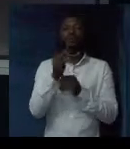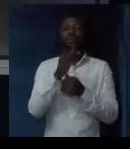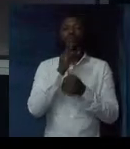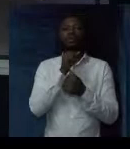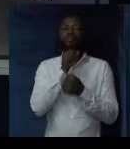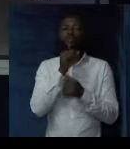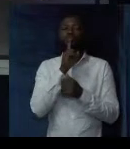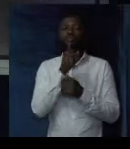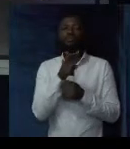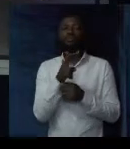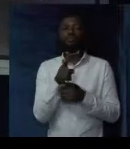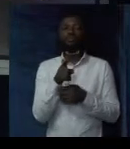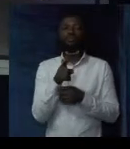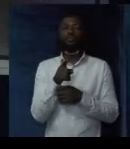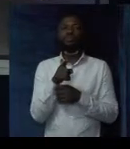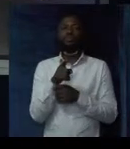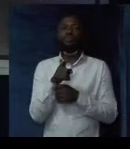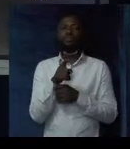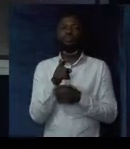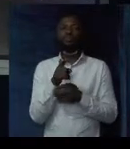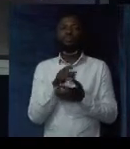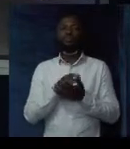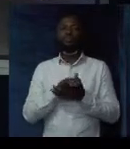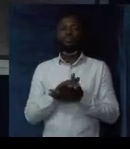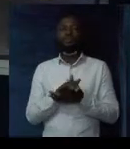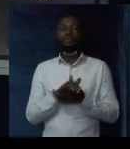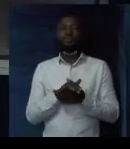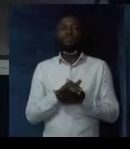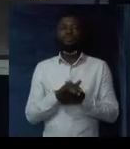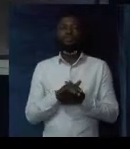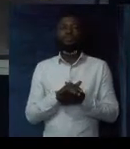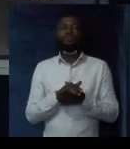true? Take your time, take your time.